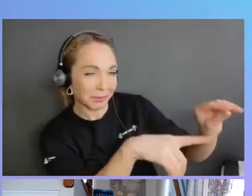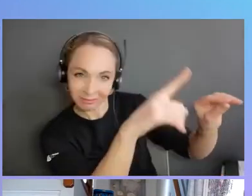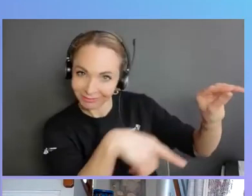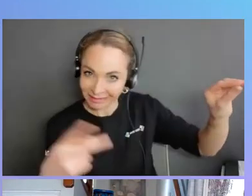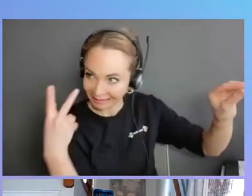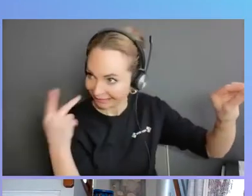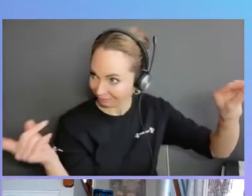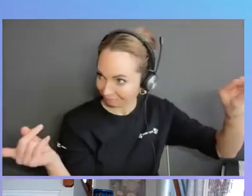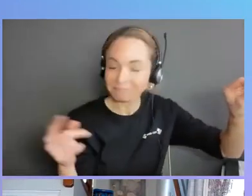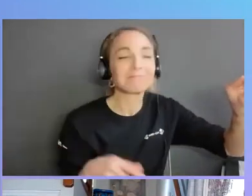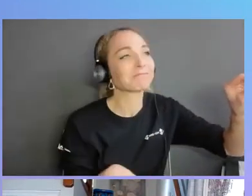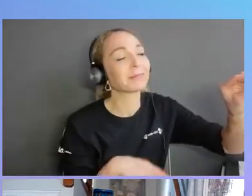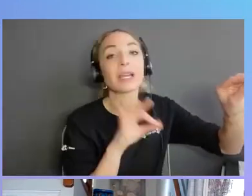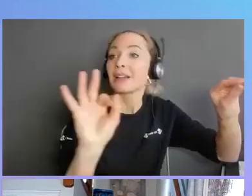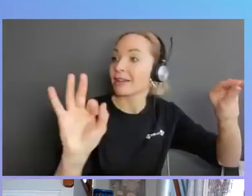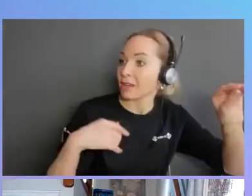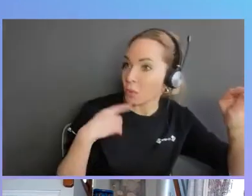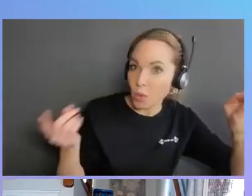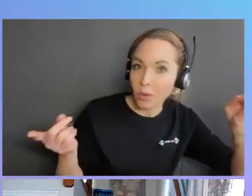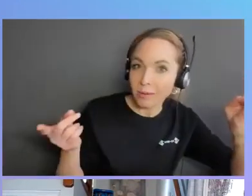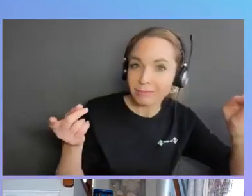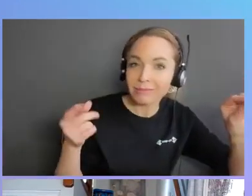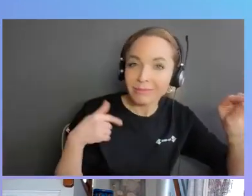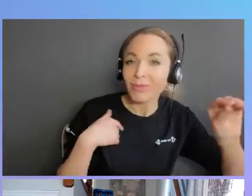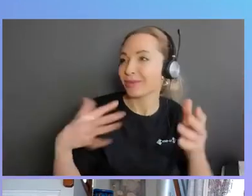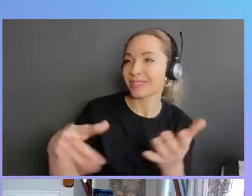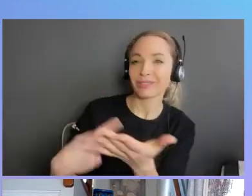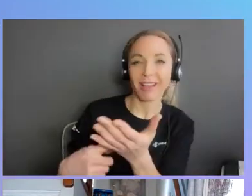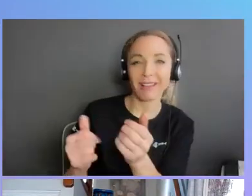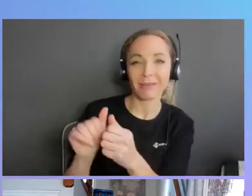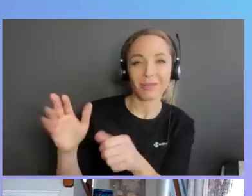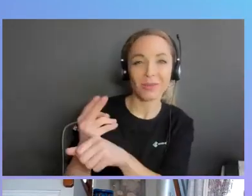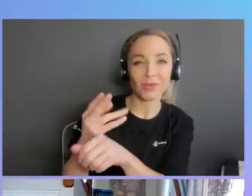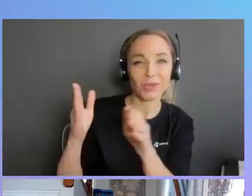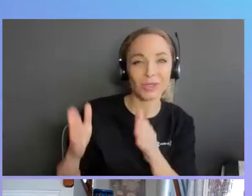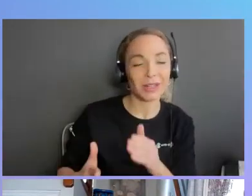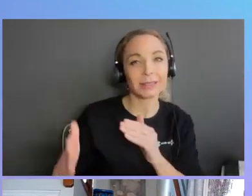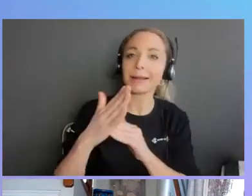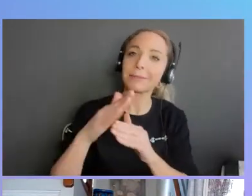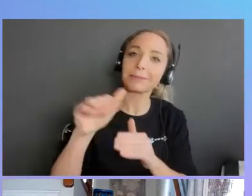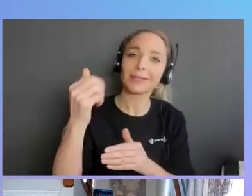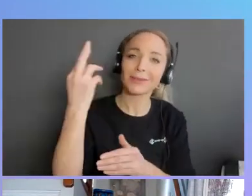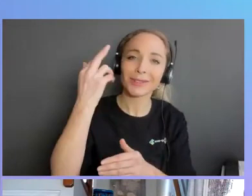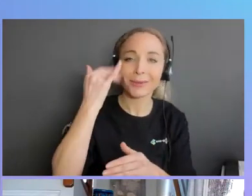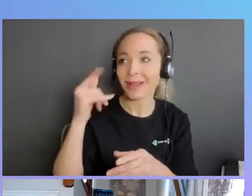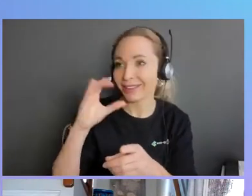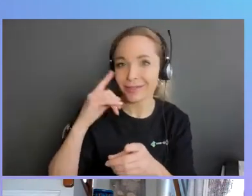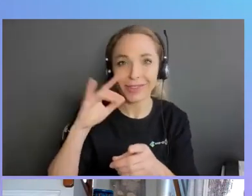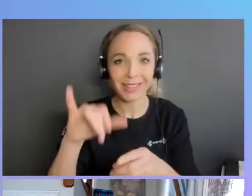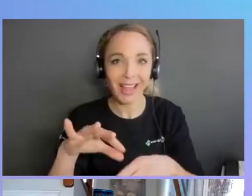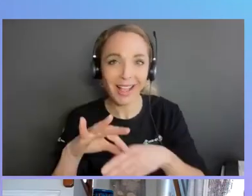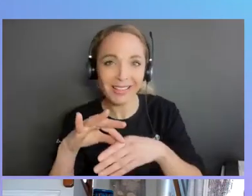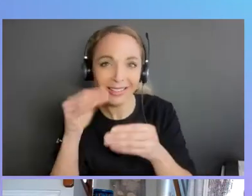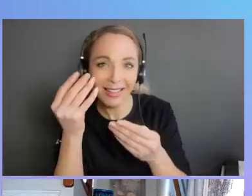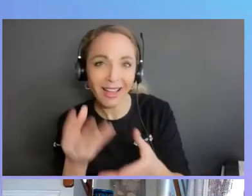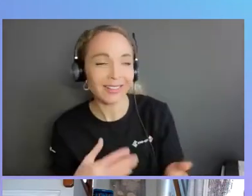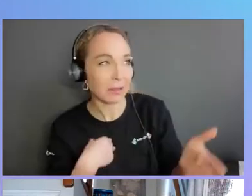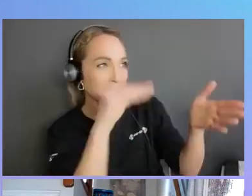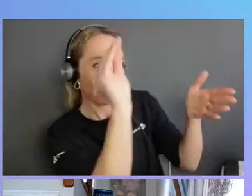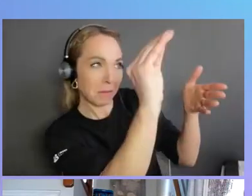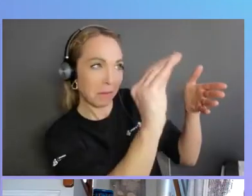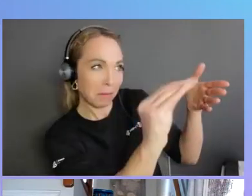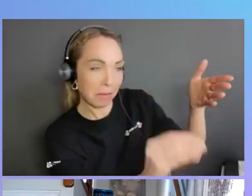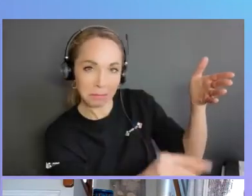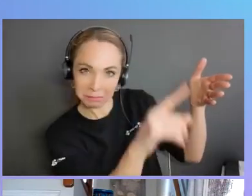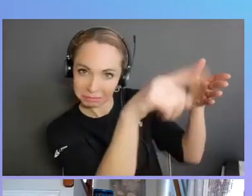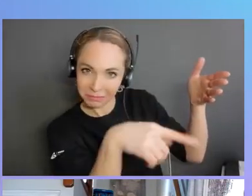to your users. Here are the top 10 reasons they're looking for this kind of content. Put that on a wall. And then we said, okay, here's the brainstorm.